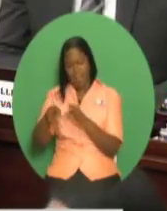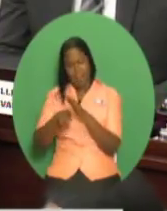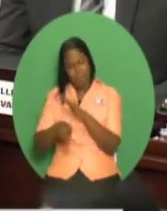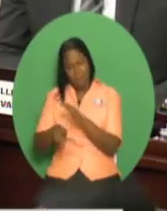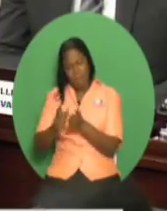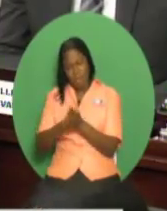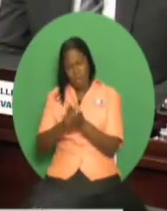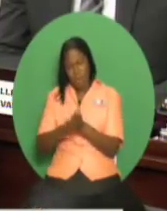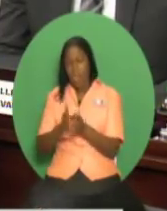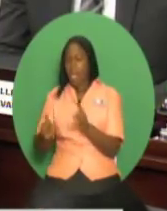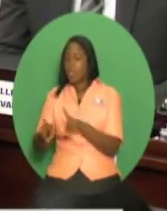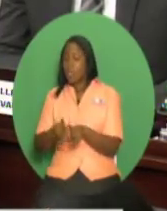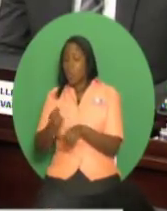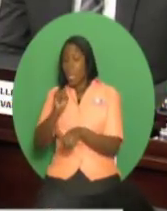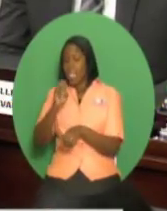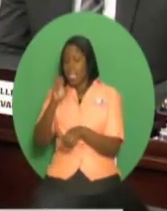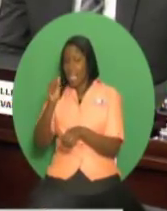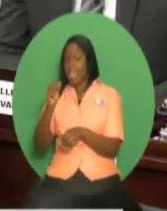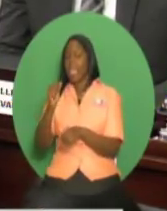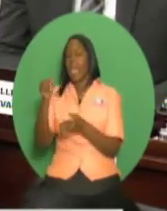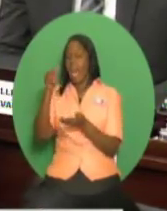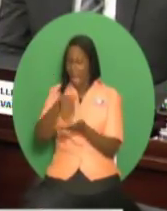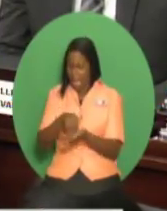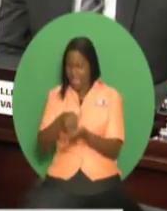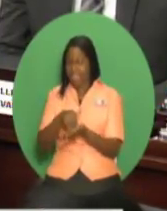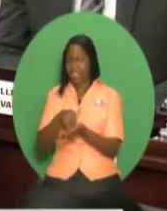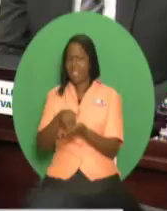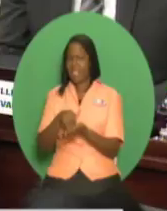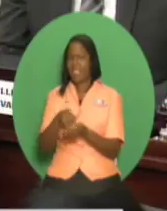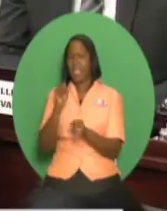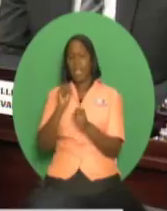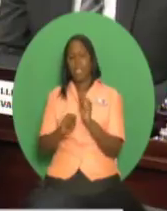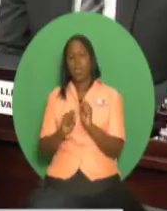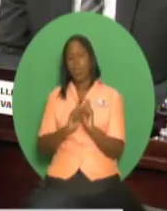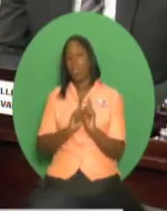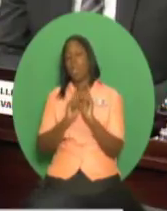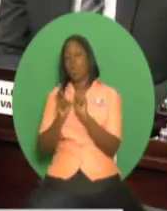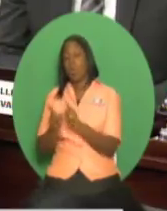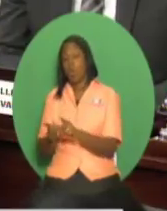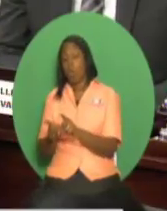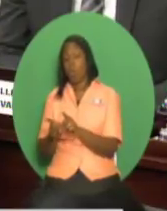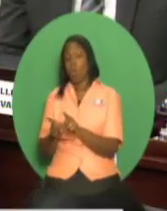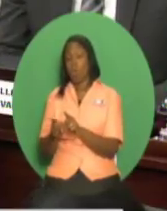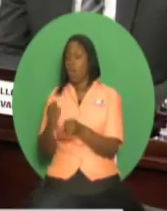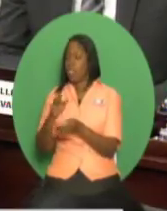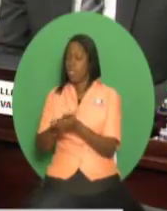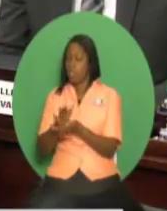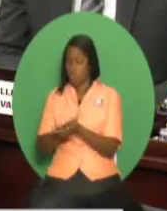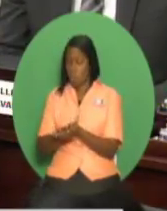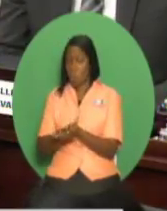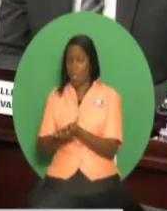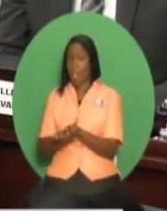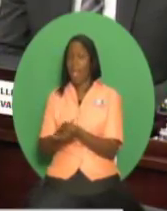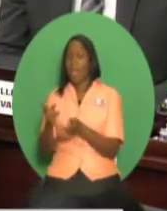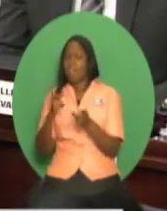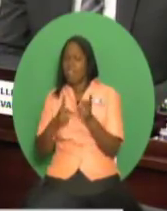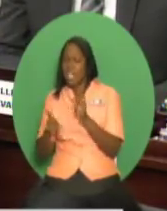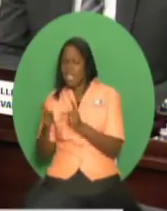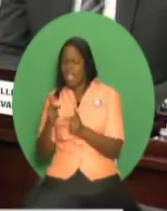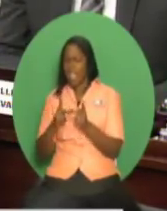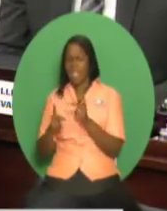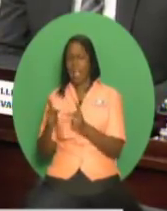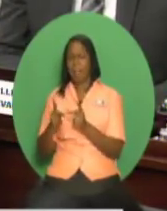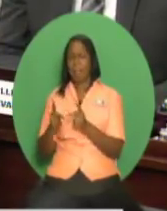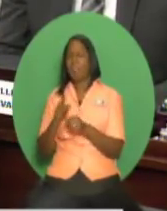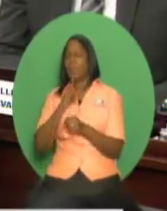including clinical supervision, including regular visits to the schools by our school supervisors and our curriculum officers, we want